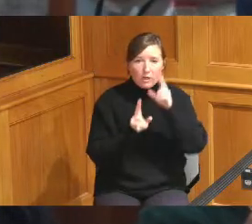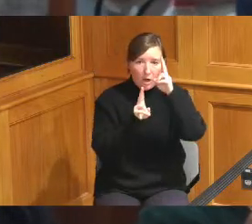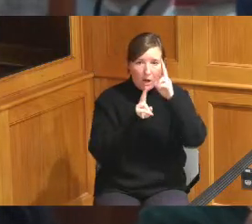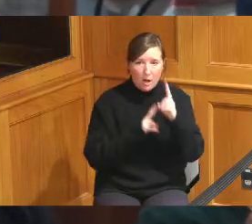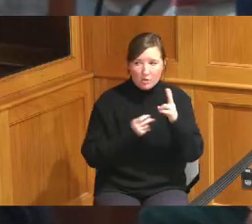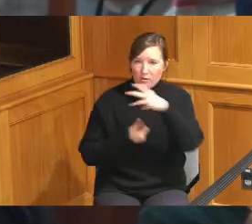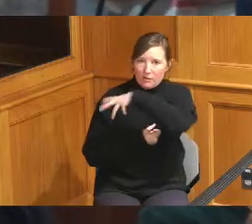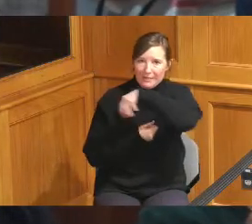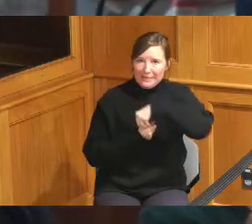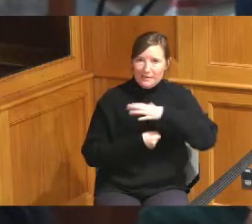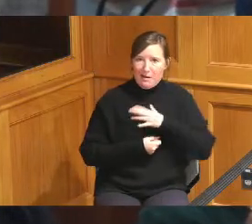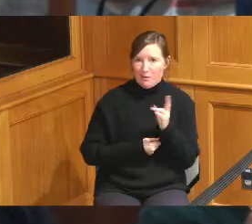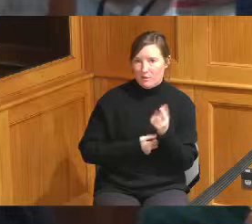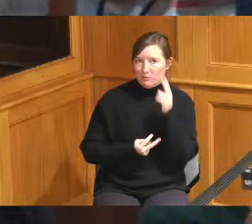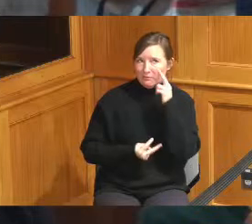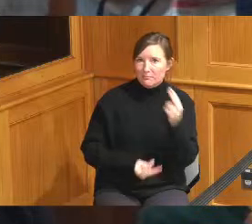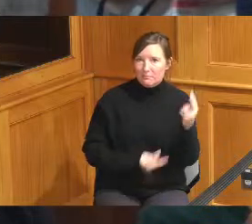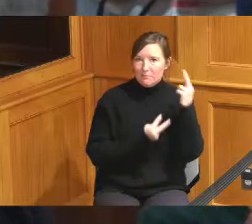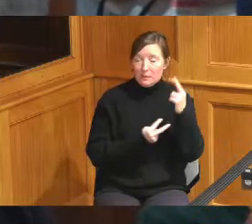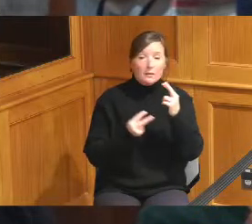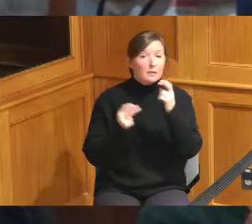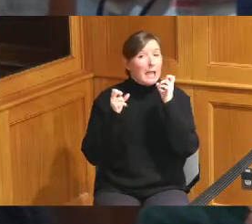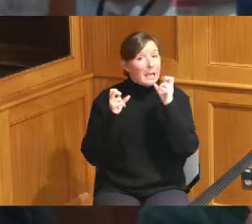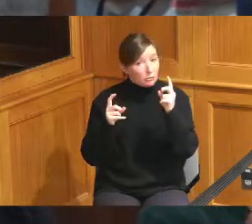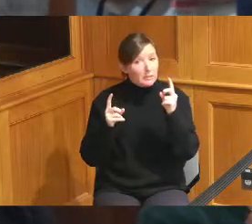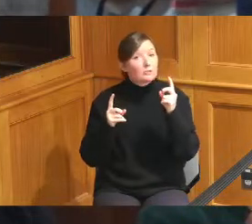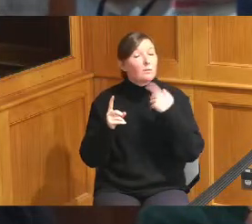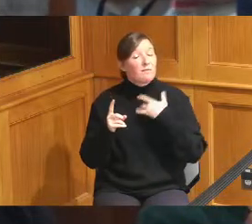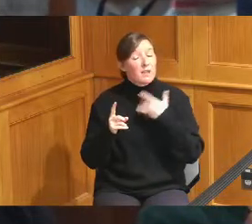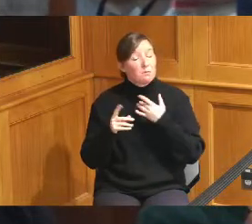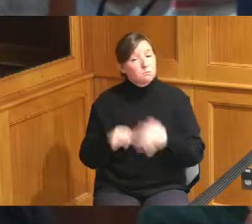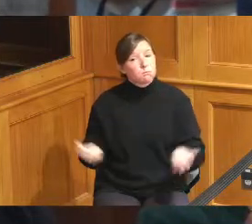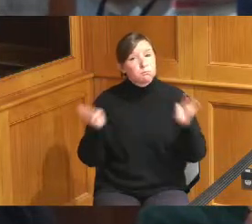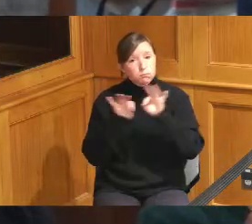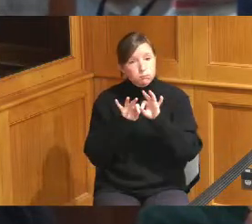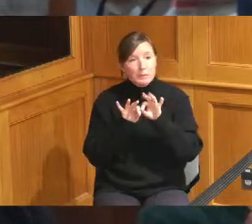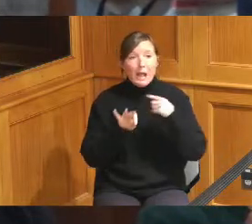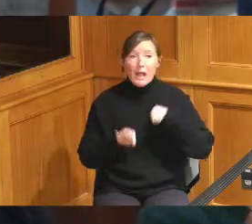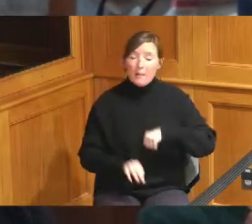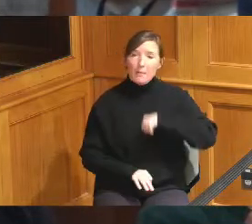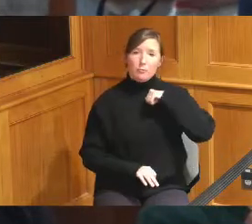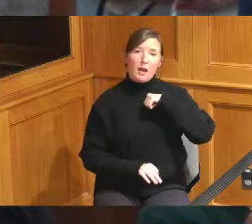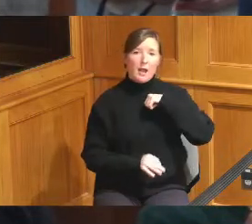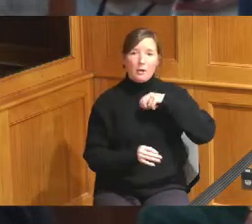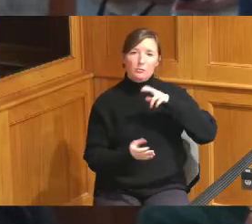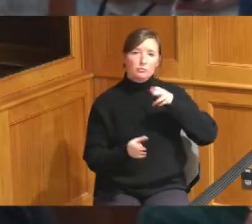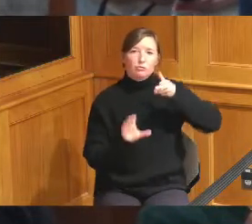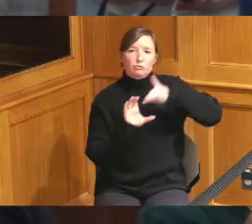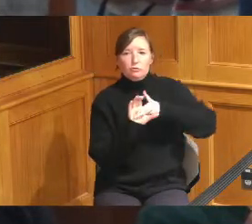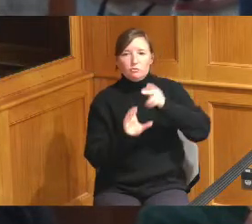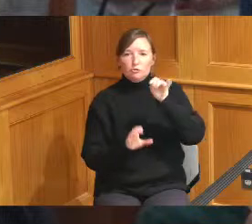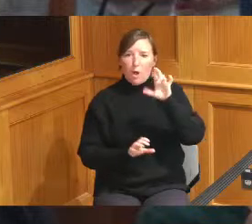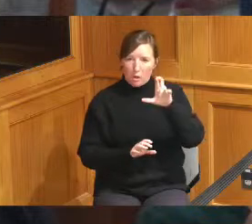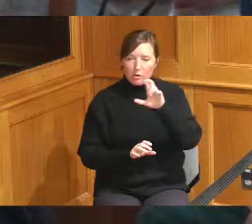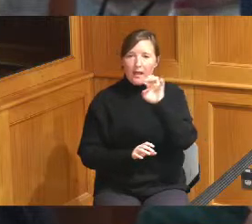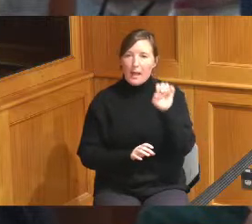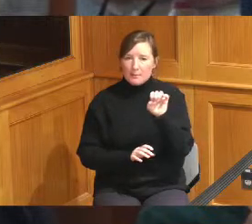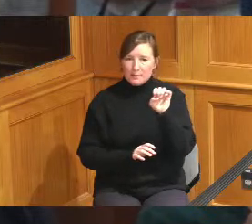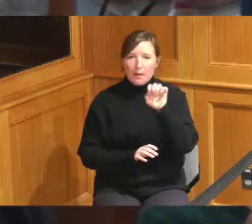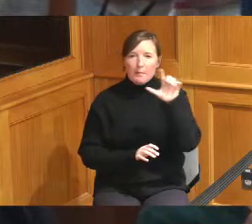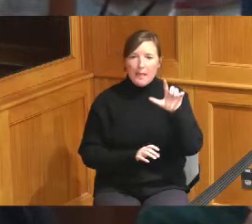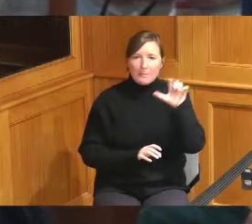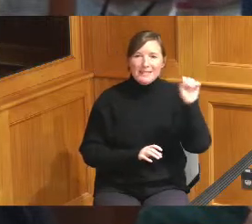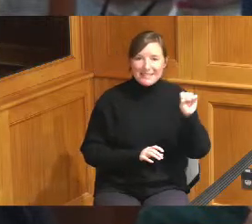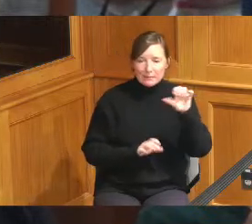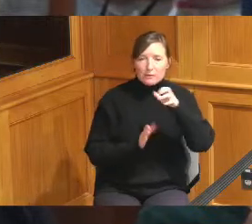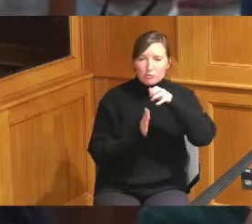our history. So education is very important to us. I am a proud charter member of Epsilon Lambda Sigma chapter. We